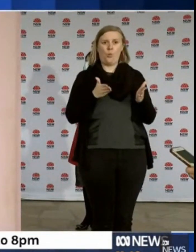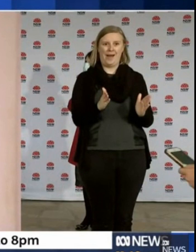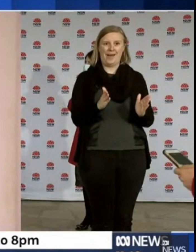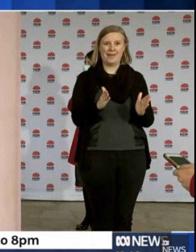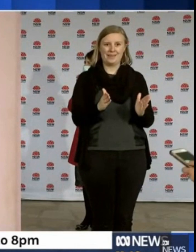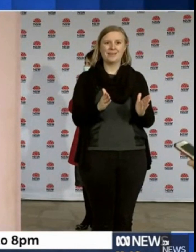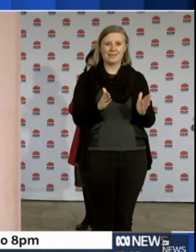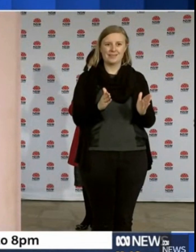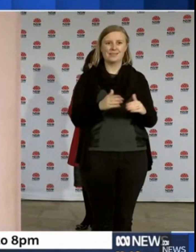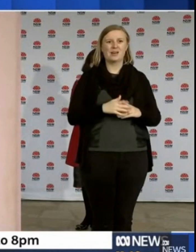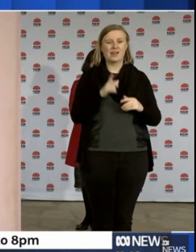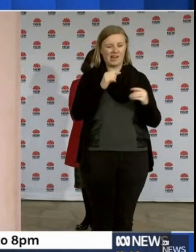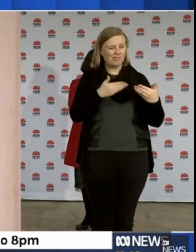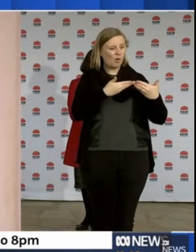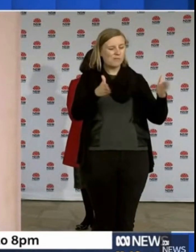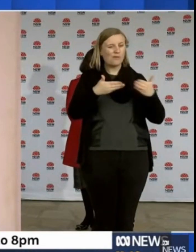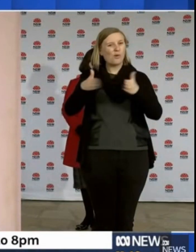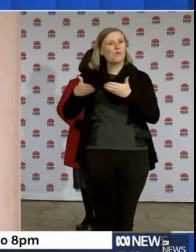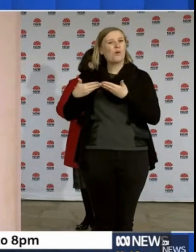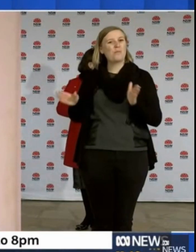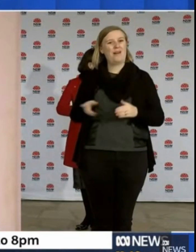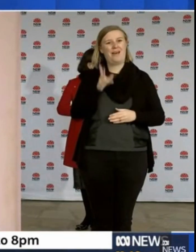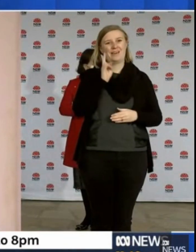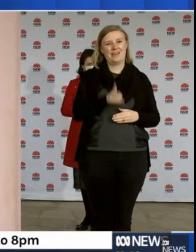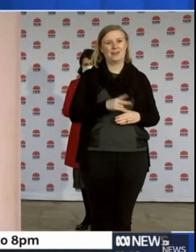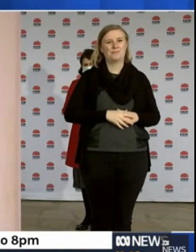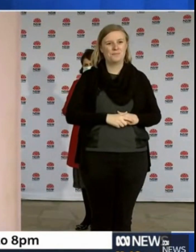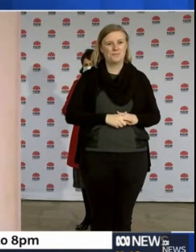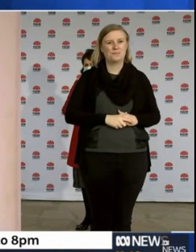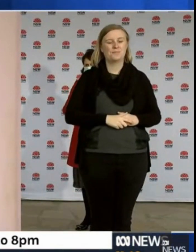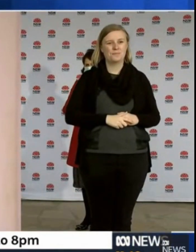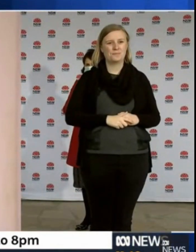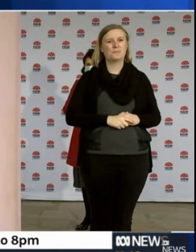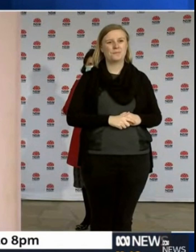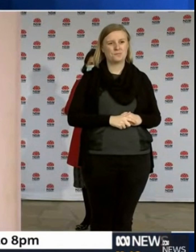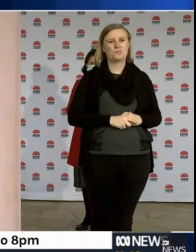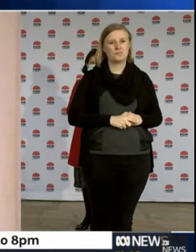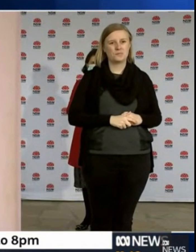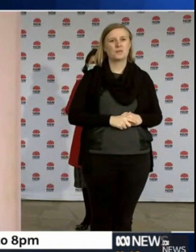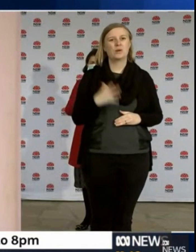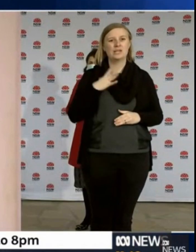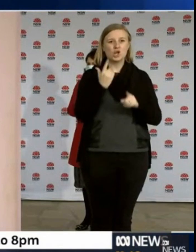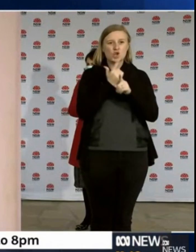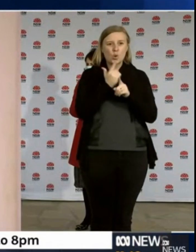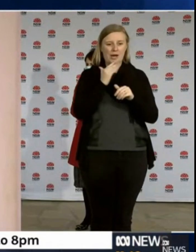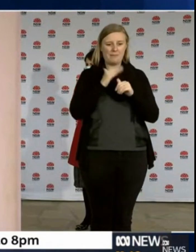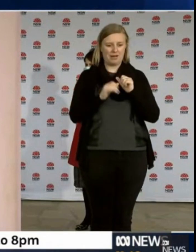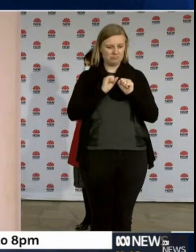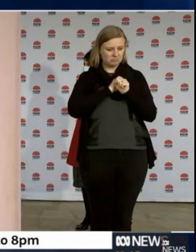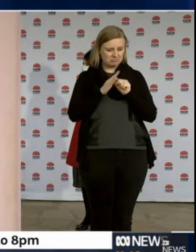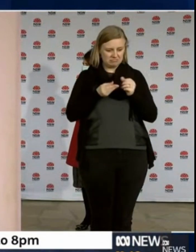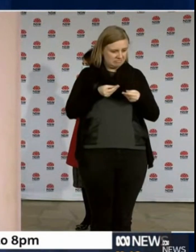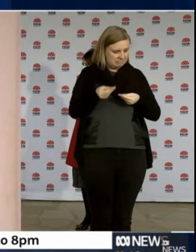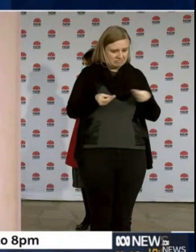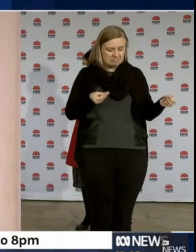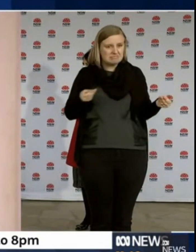we open up. And we also need to have that discussion about transmission and what that will look like